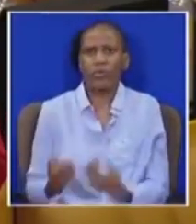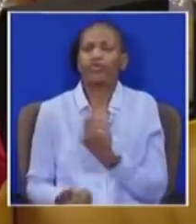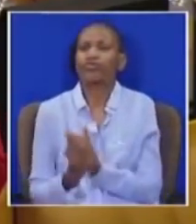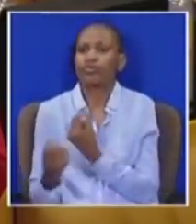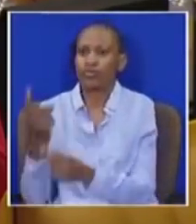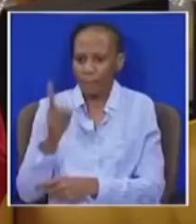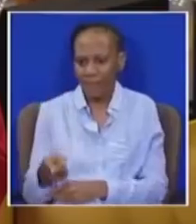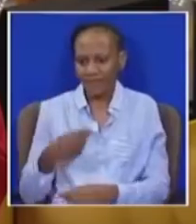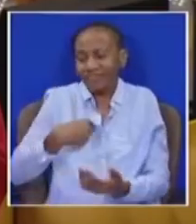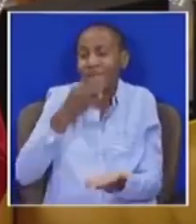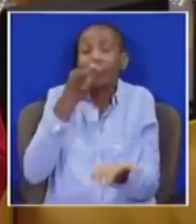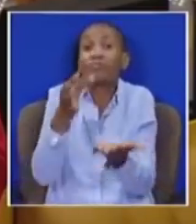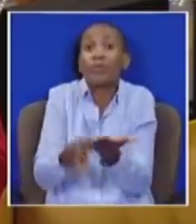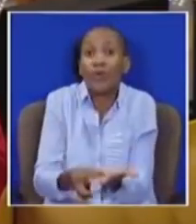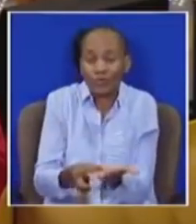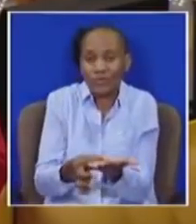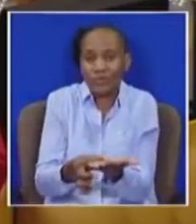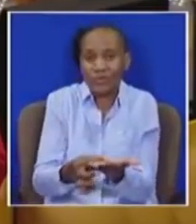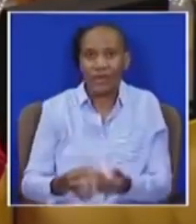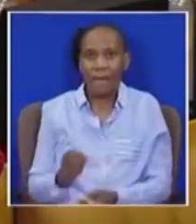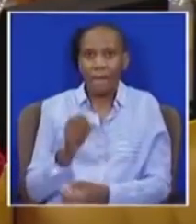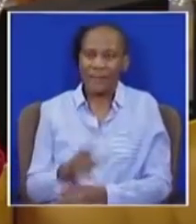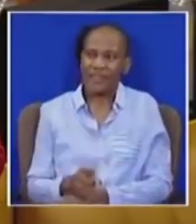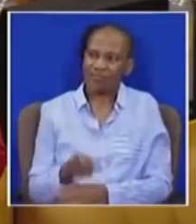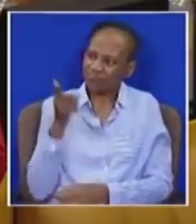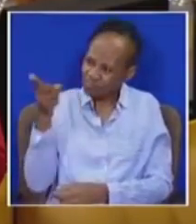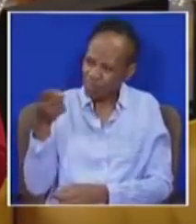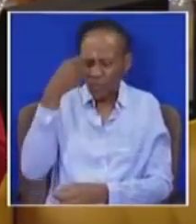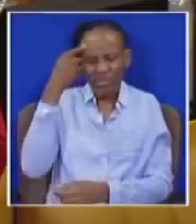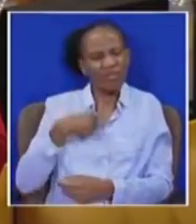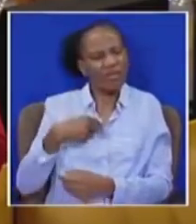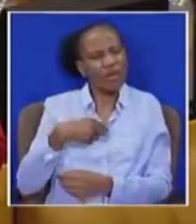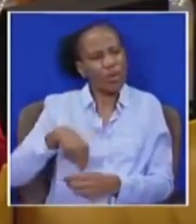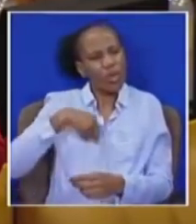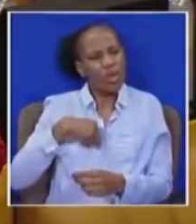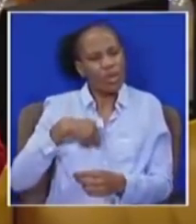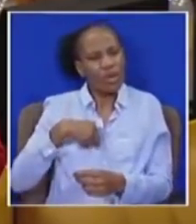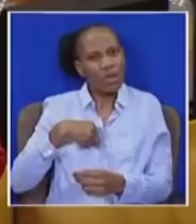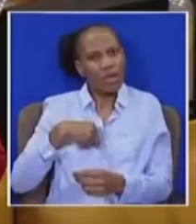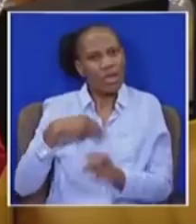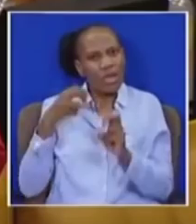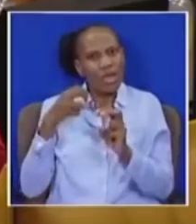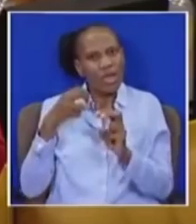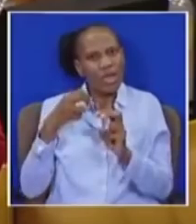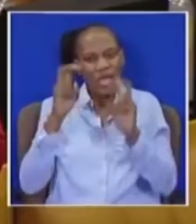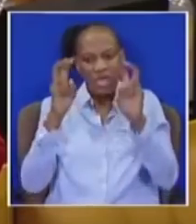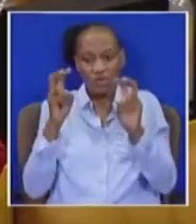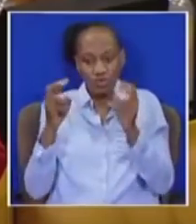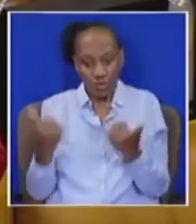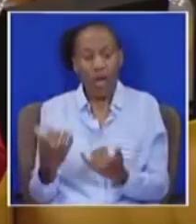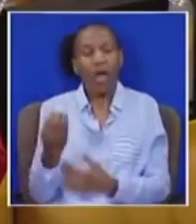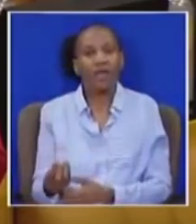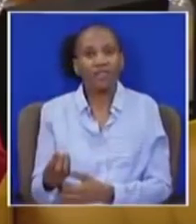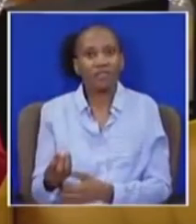that is the proposal that we had made, but because you had preempted us, you thought we're going to raise the issue that you have responded to now. That